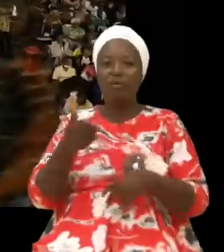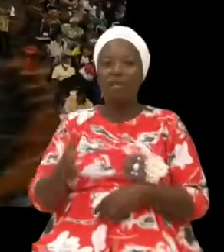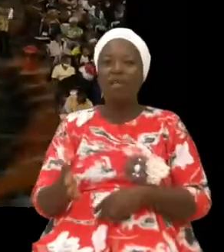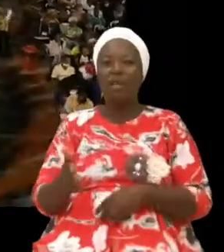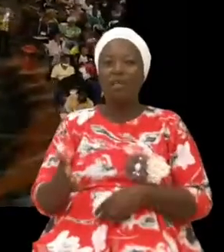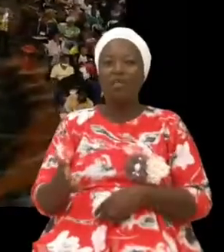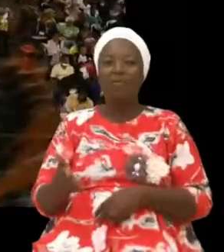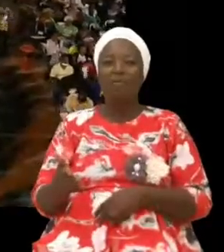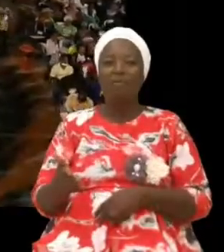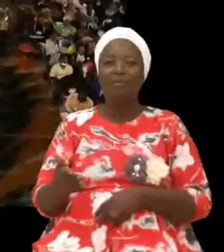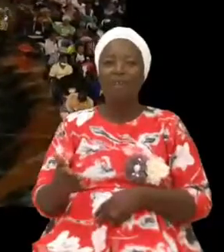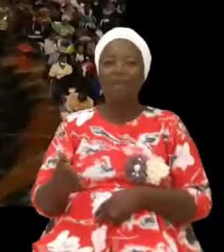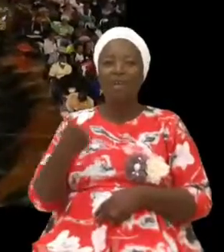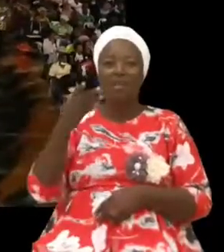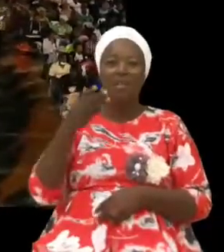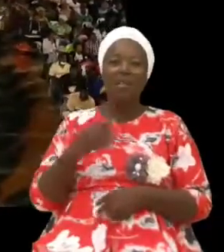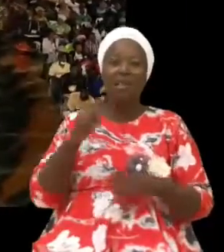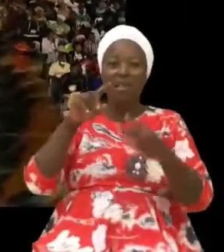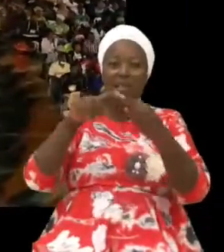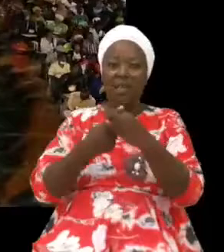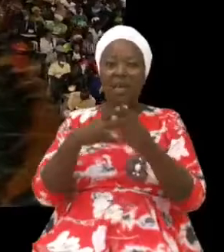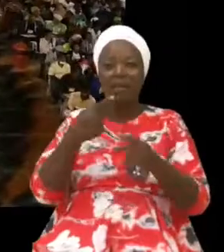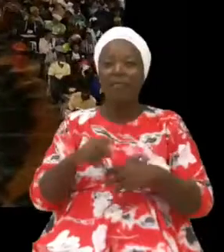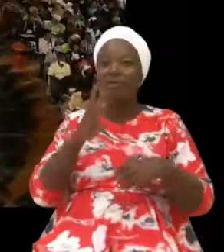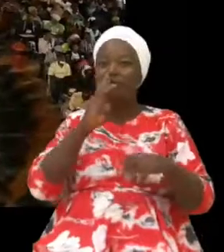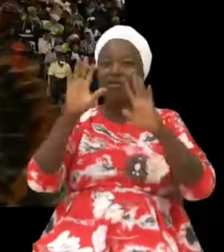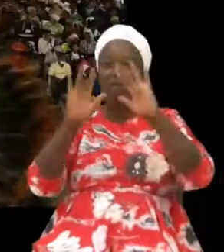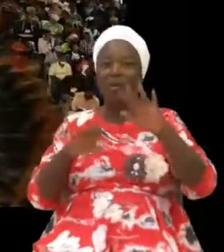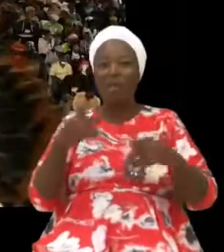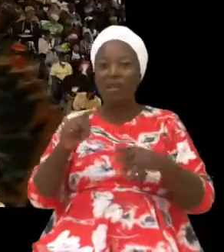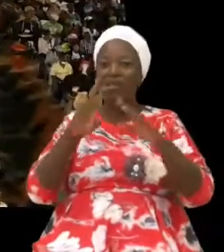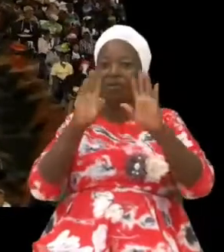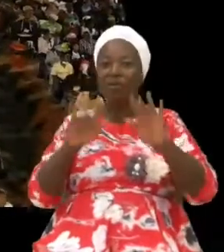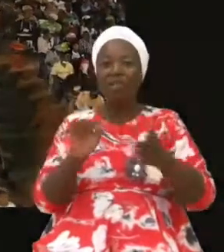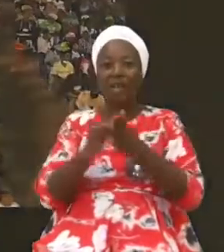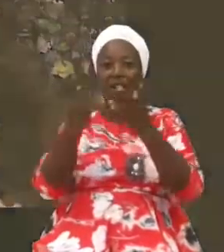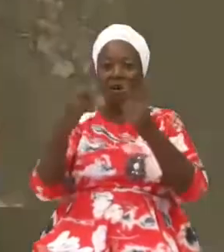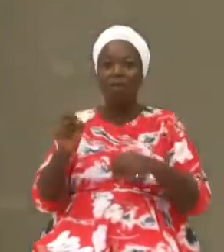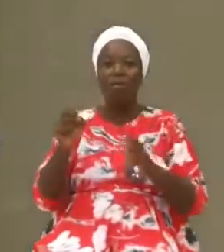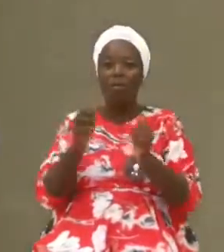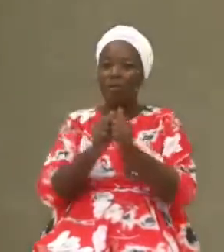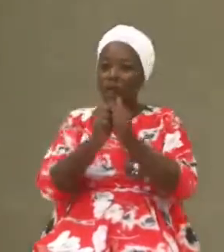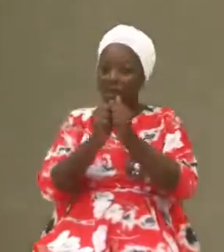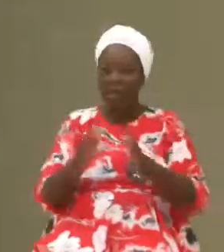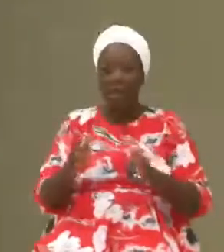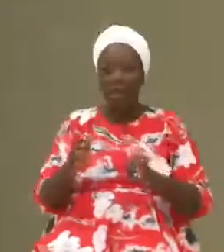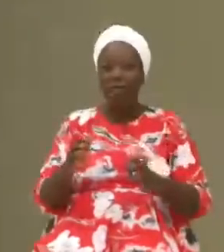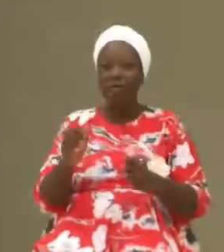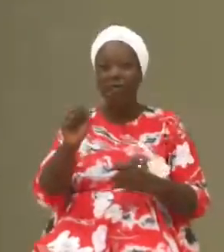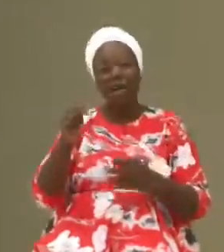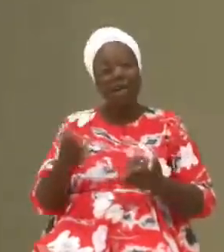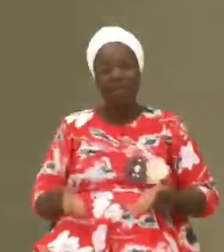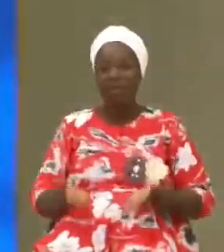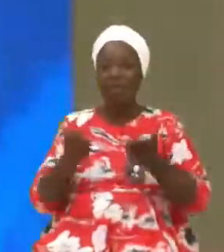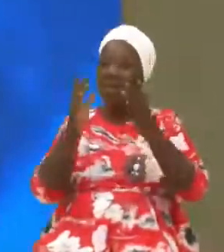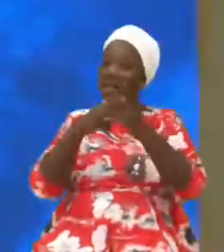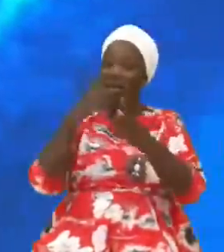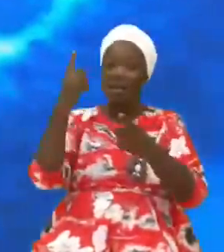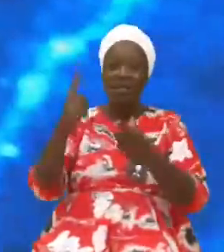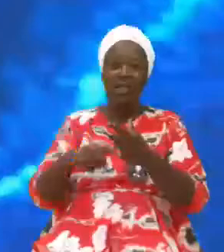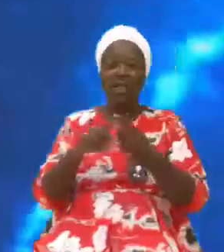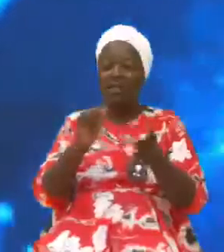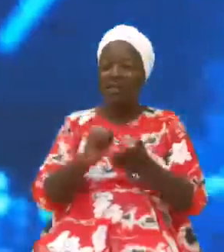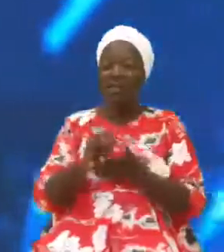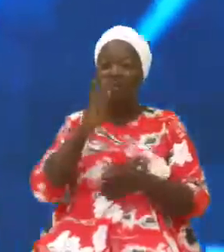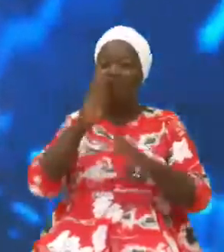in the valley, he'll dig you up from there. It's part of the showers that come